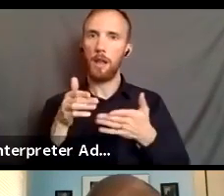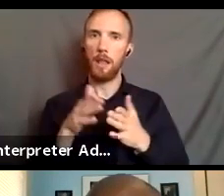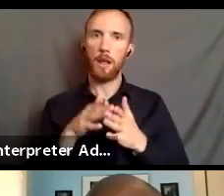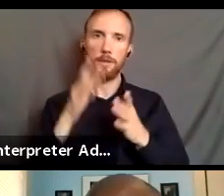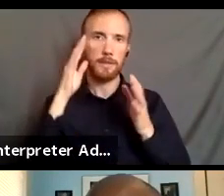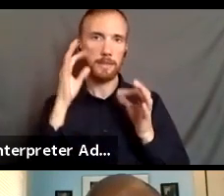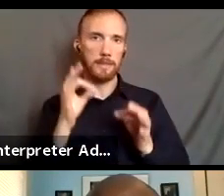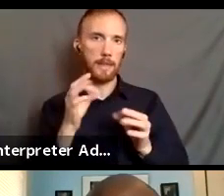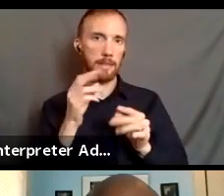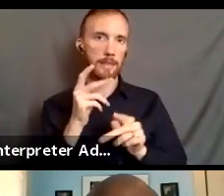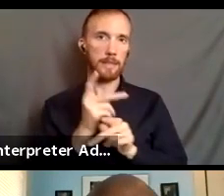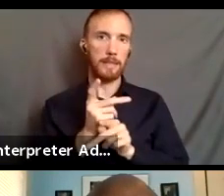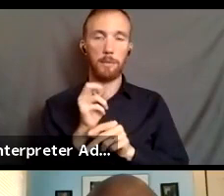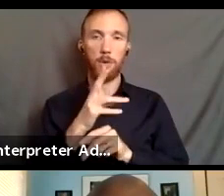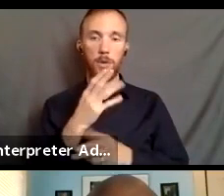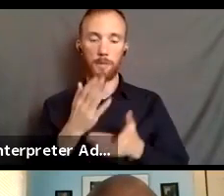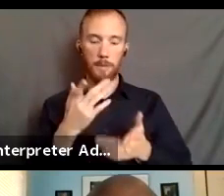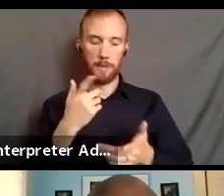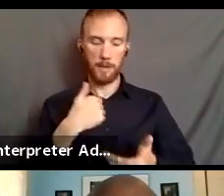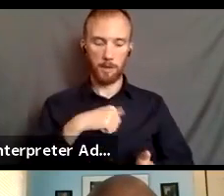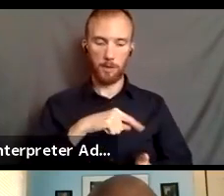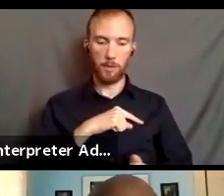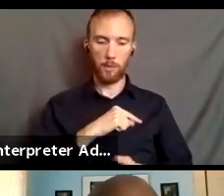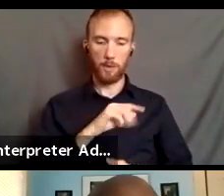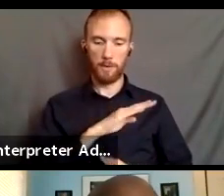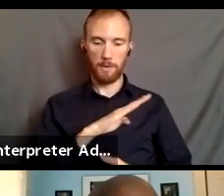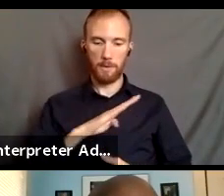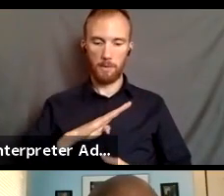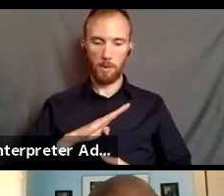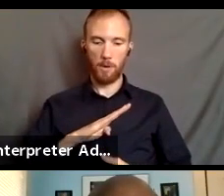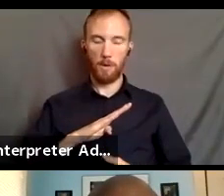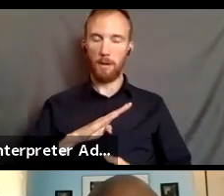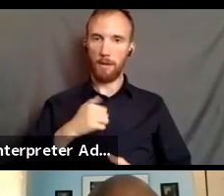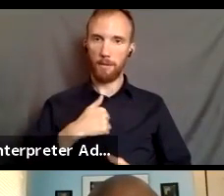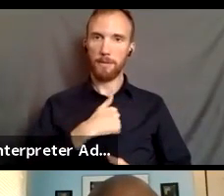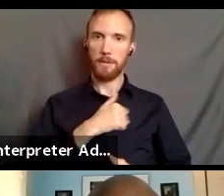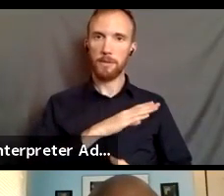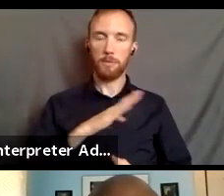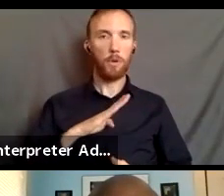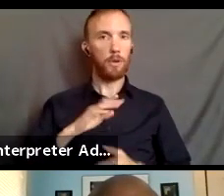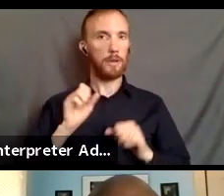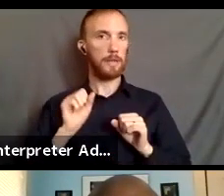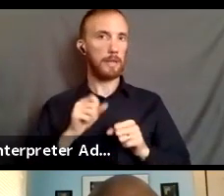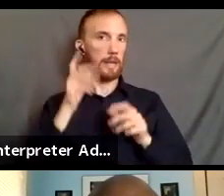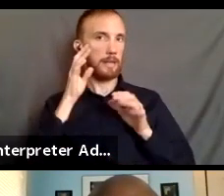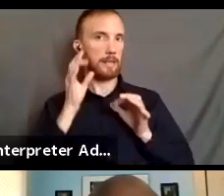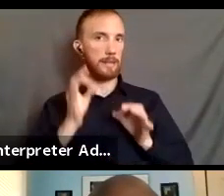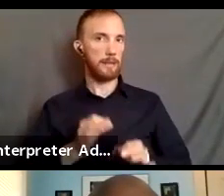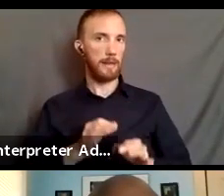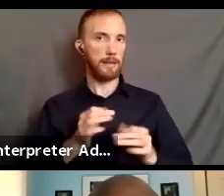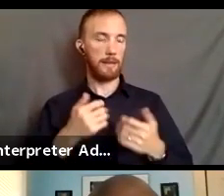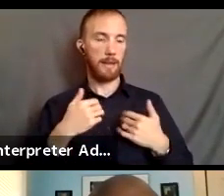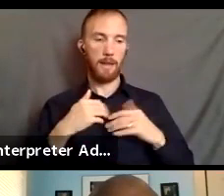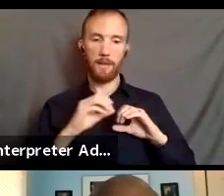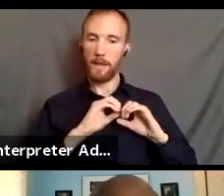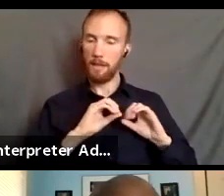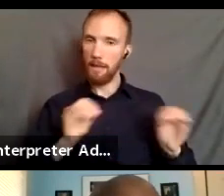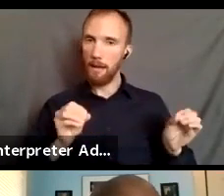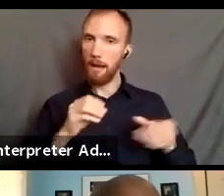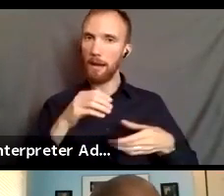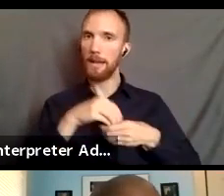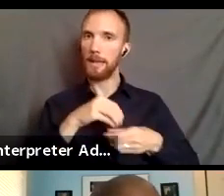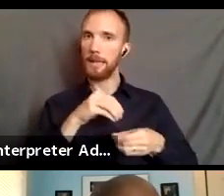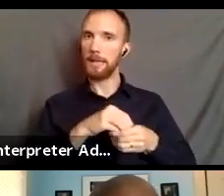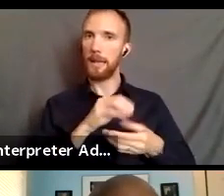forward forward to in the near future just uh not having at all inside schools